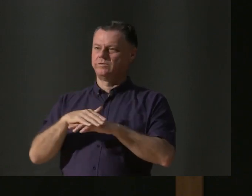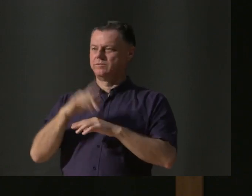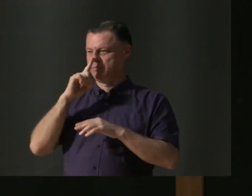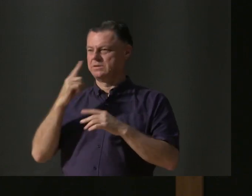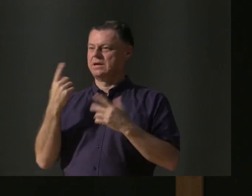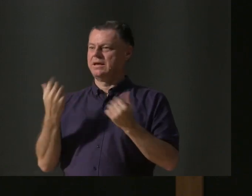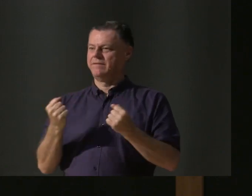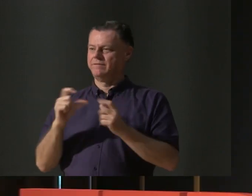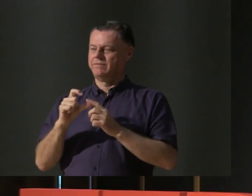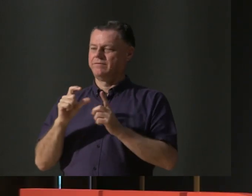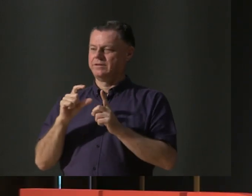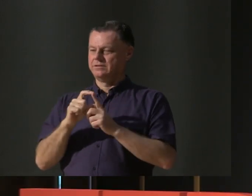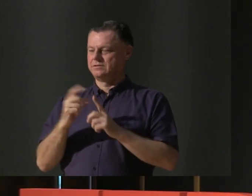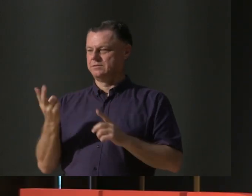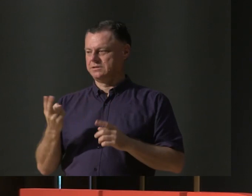diabetes.